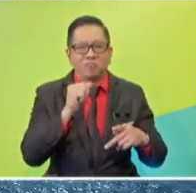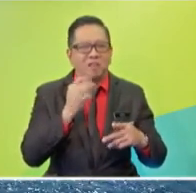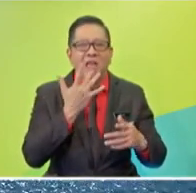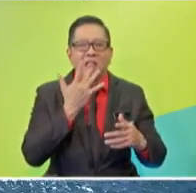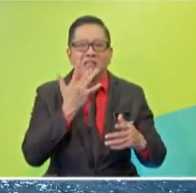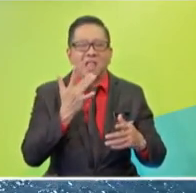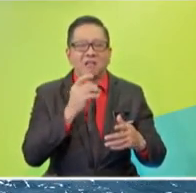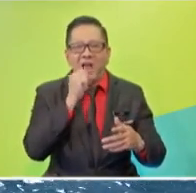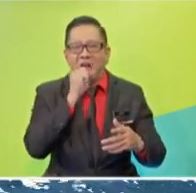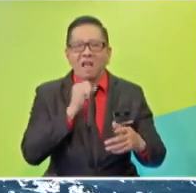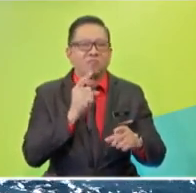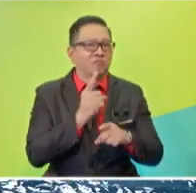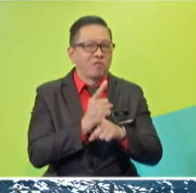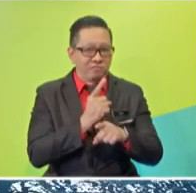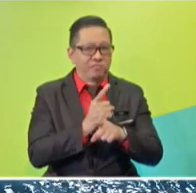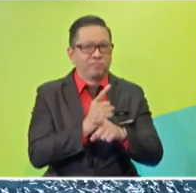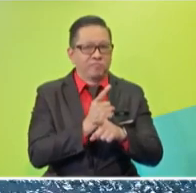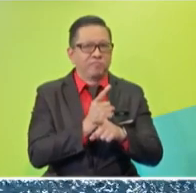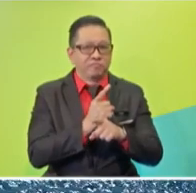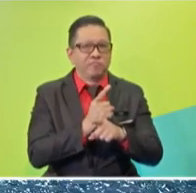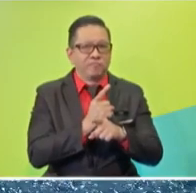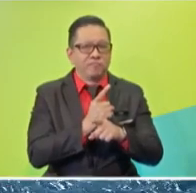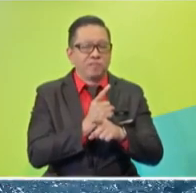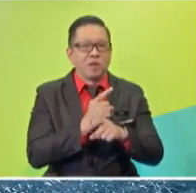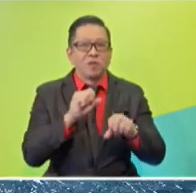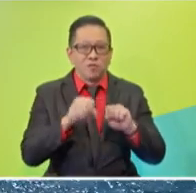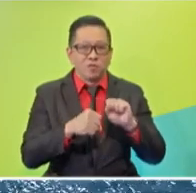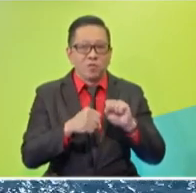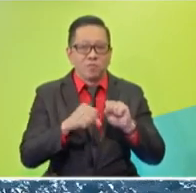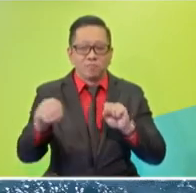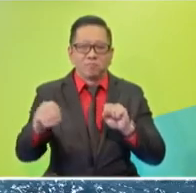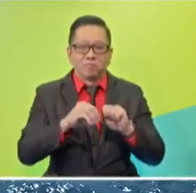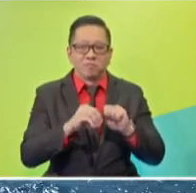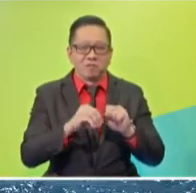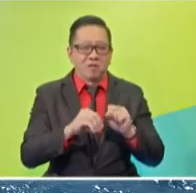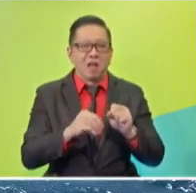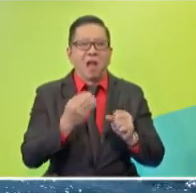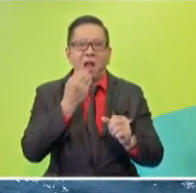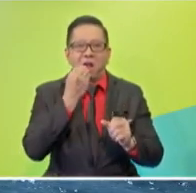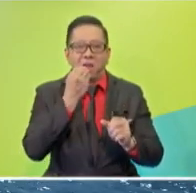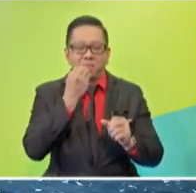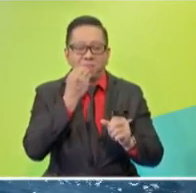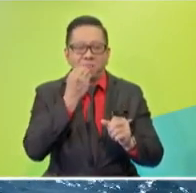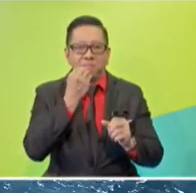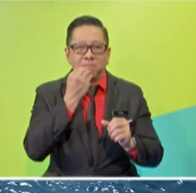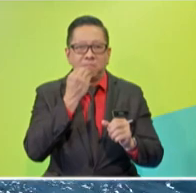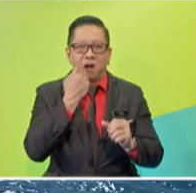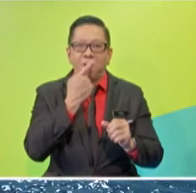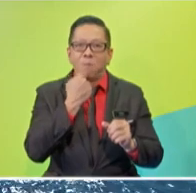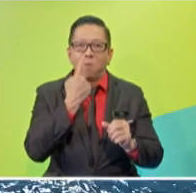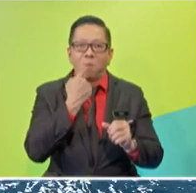taste the ice cream flavours properly. So you put the ice cream in your mouth, move it around a